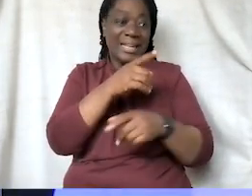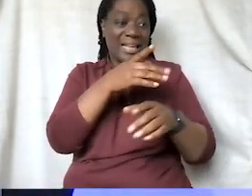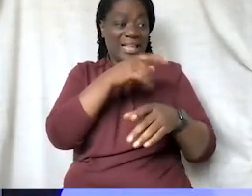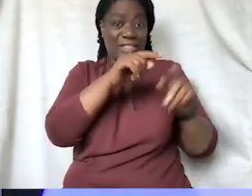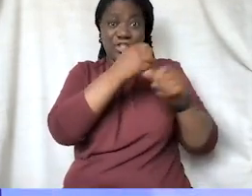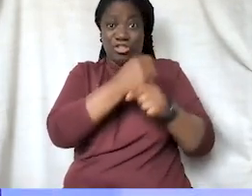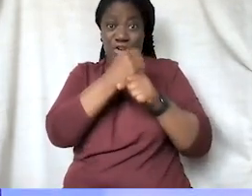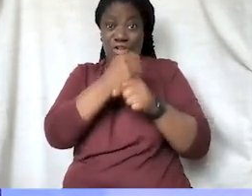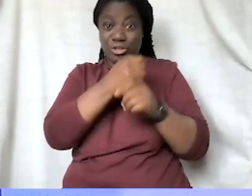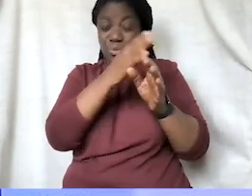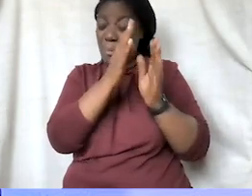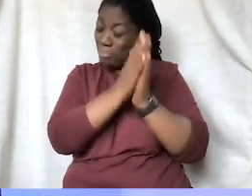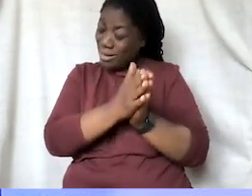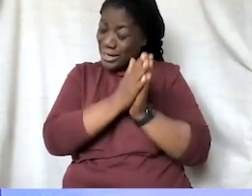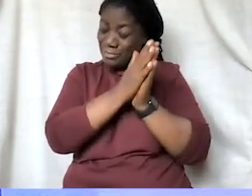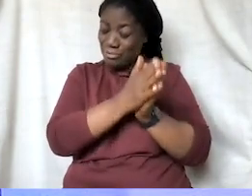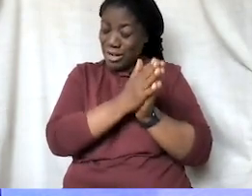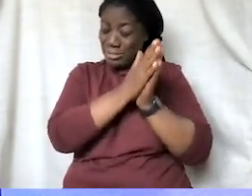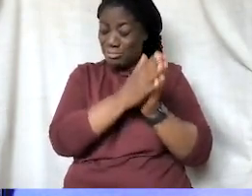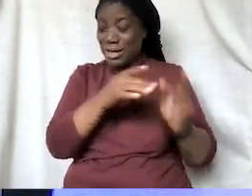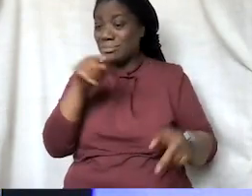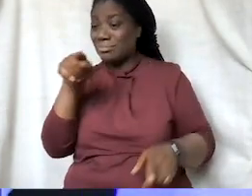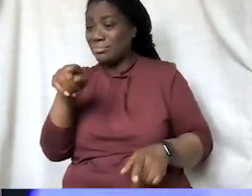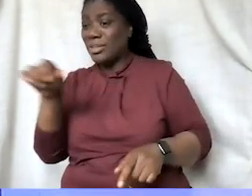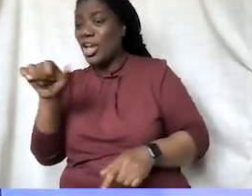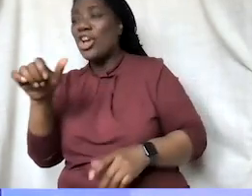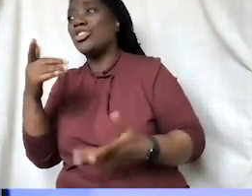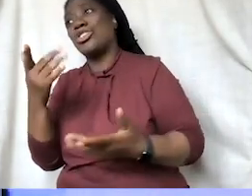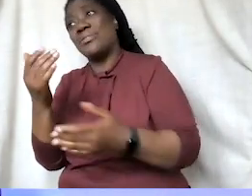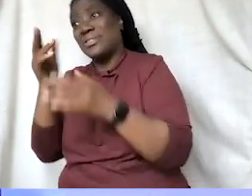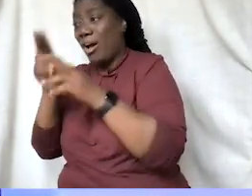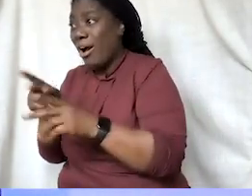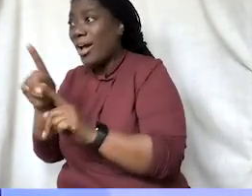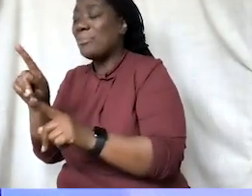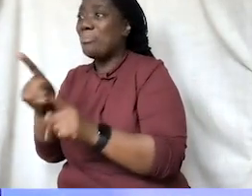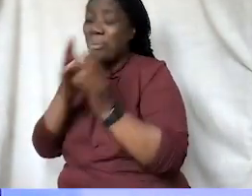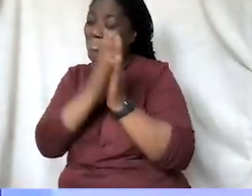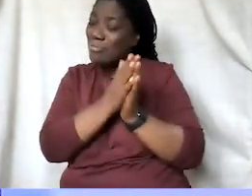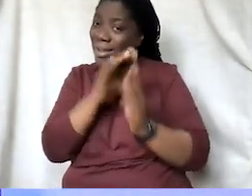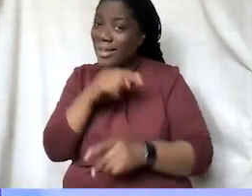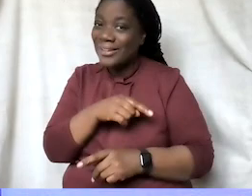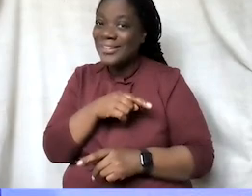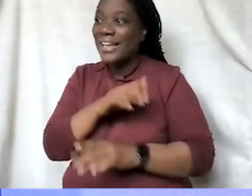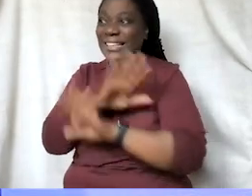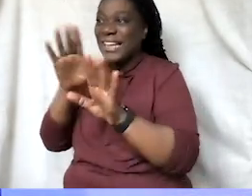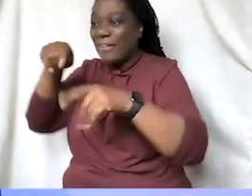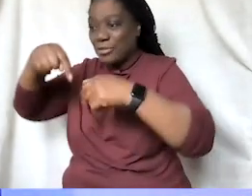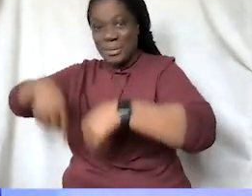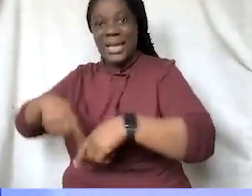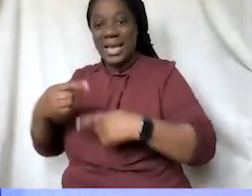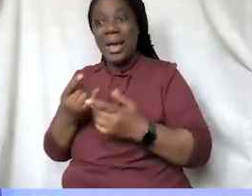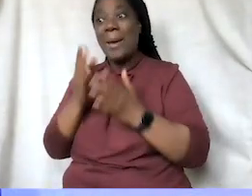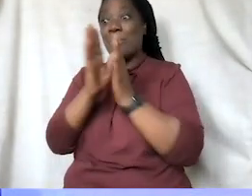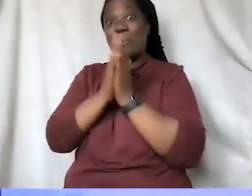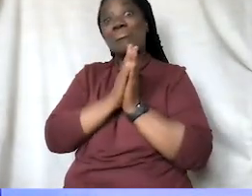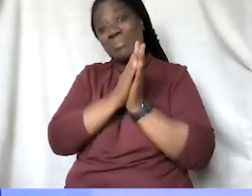church. You should have died, but prayer. You didn't have to be here, but